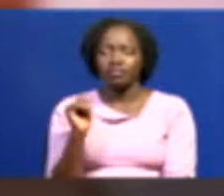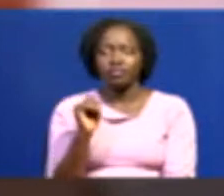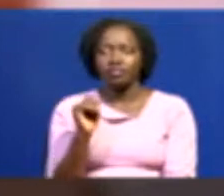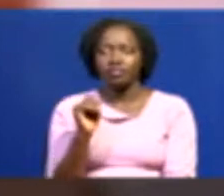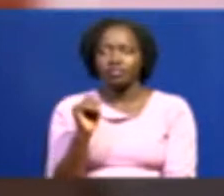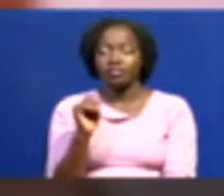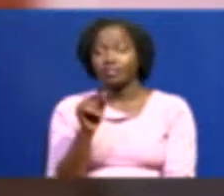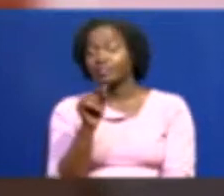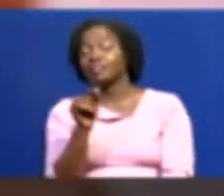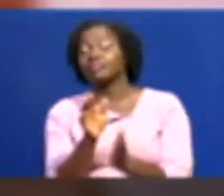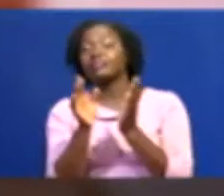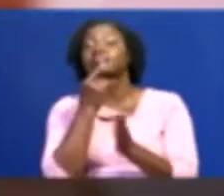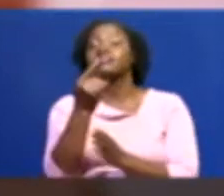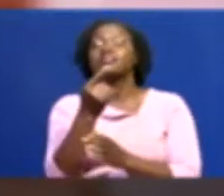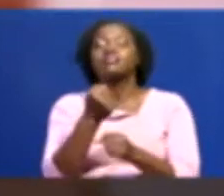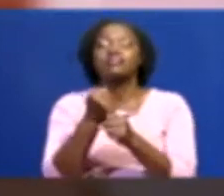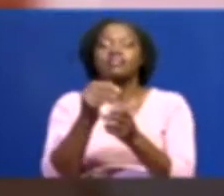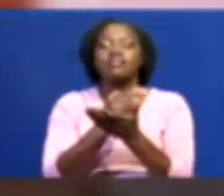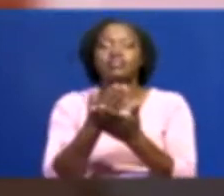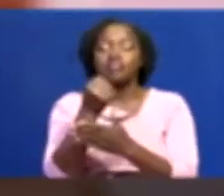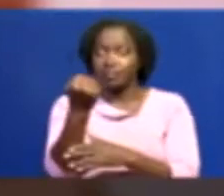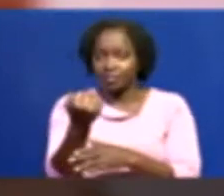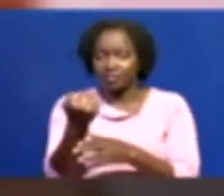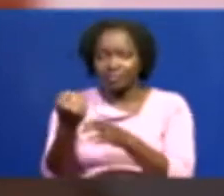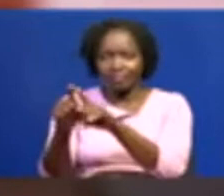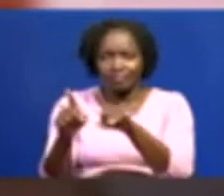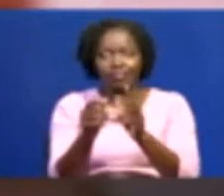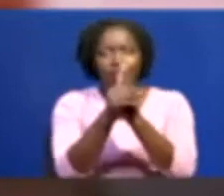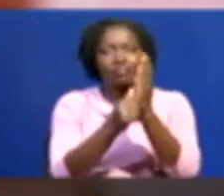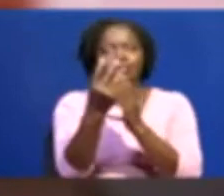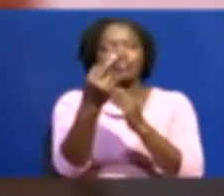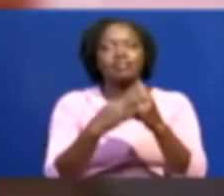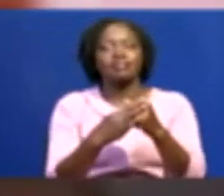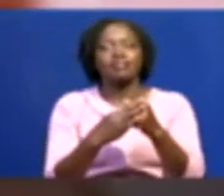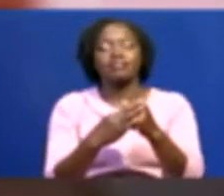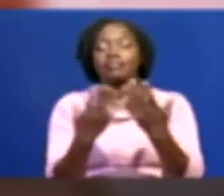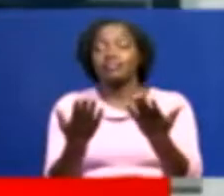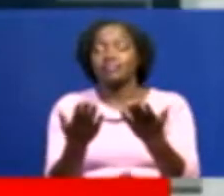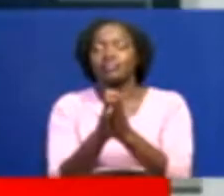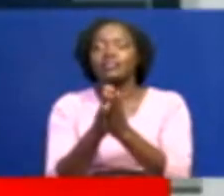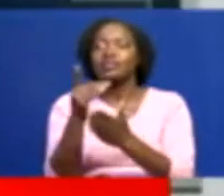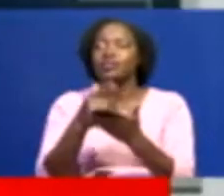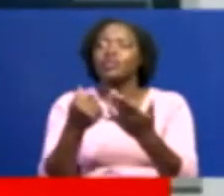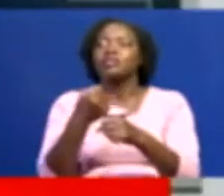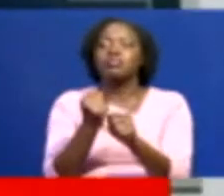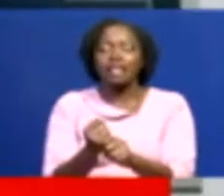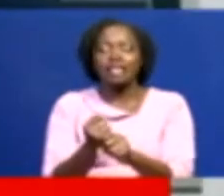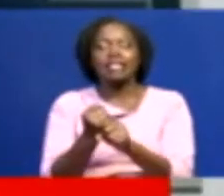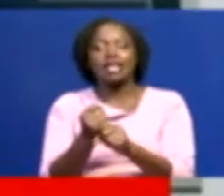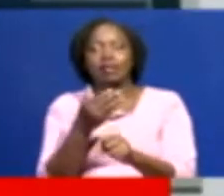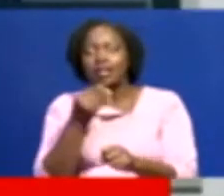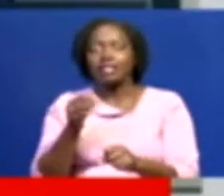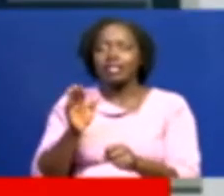procession. That Public Order Act, Section 5, goes hand in hand with Article 37. That is what informs the men and women